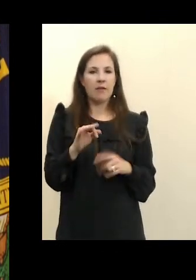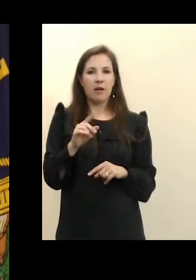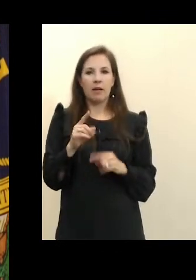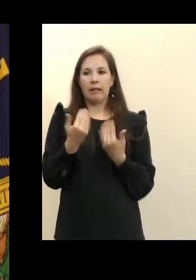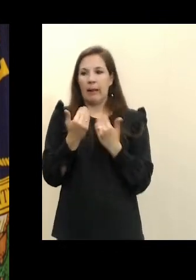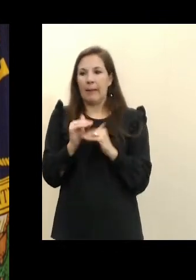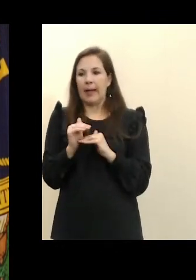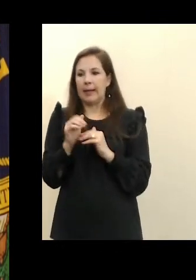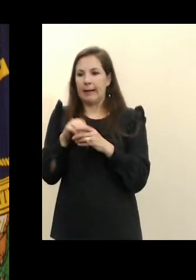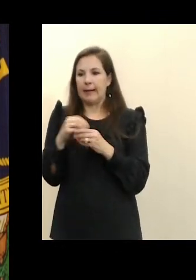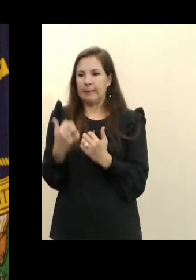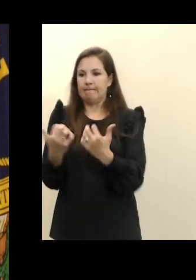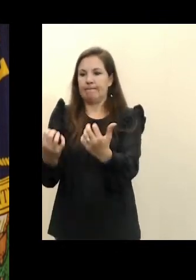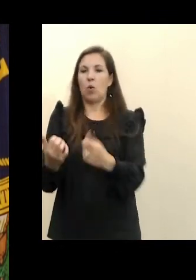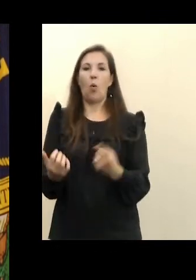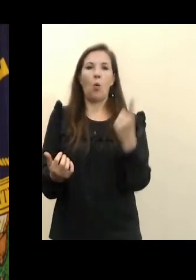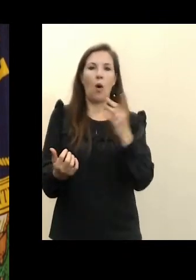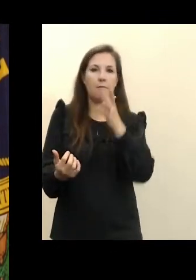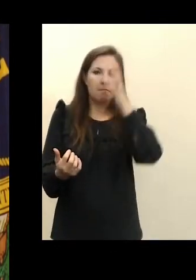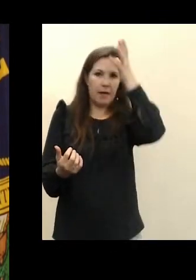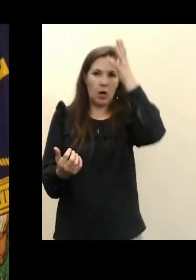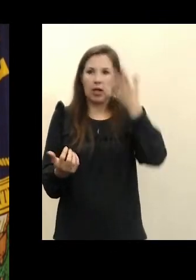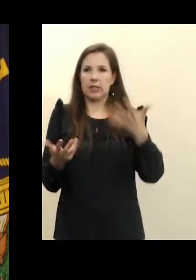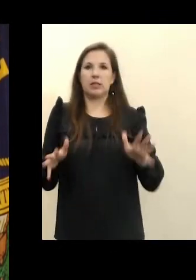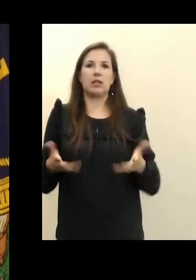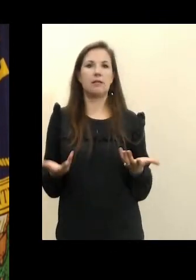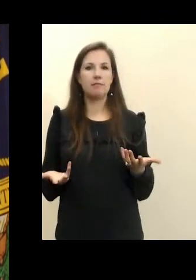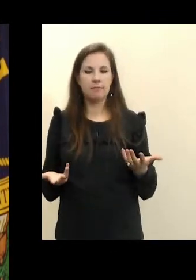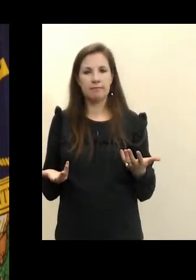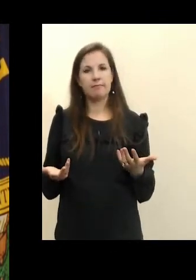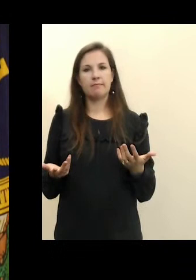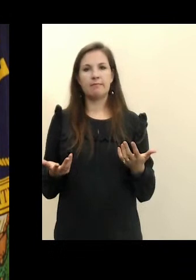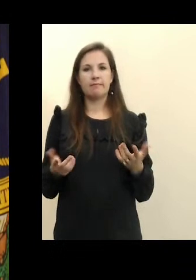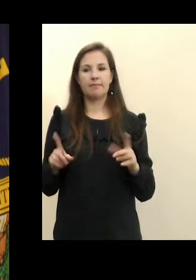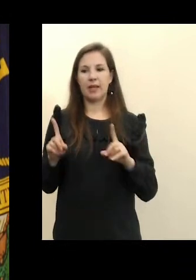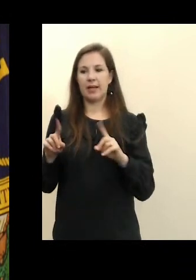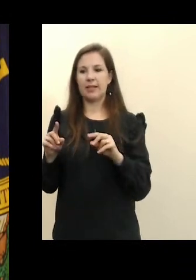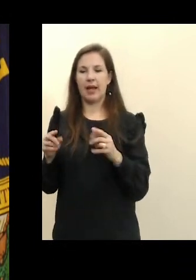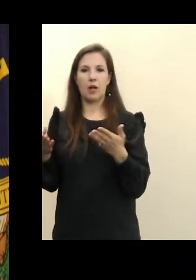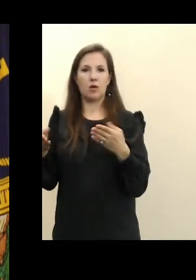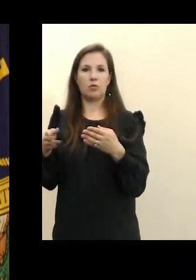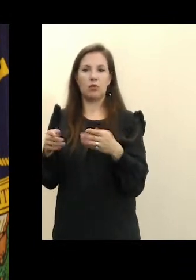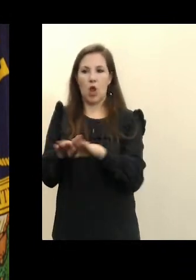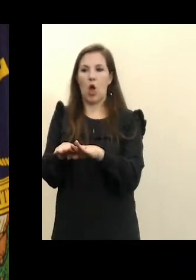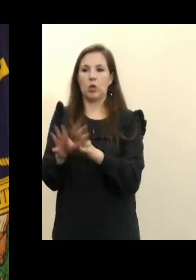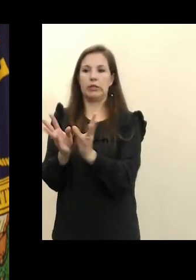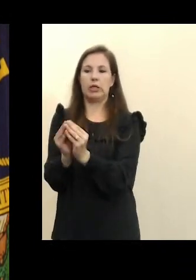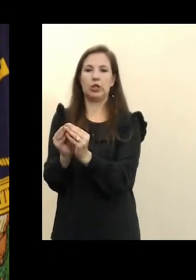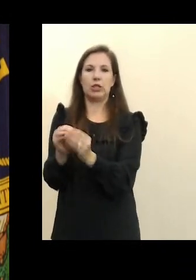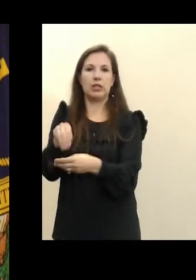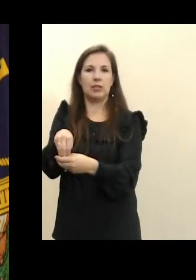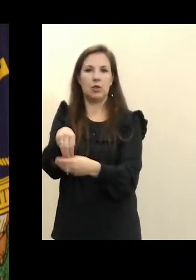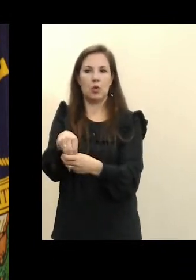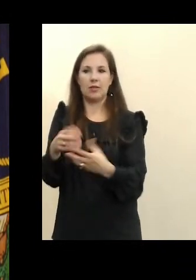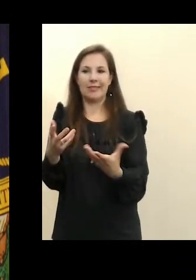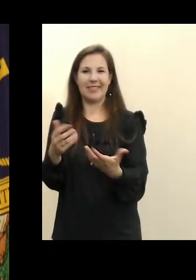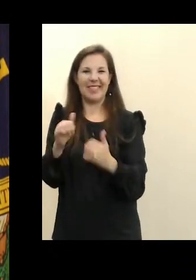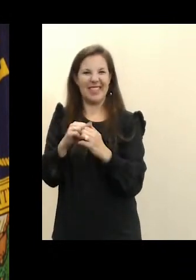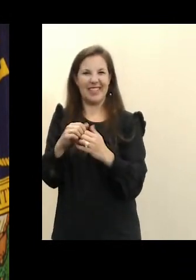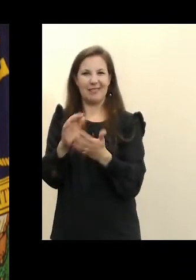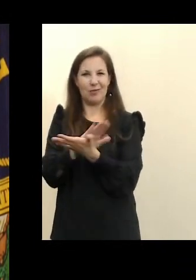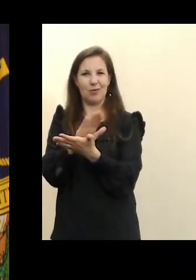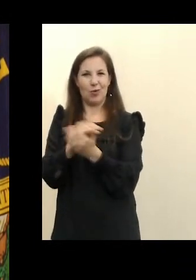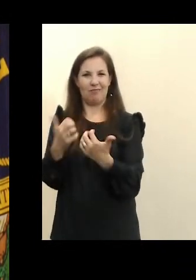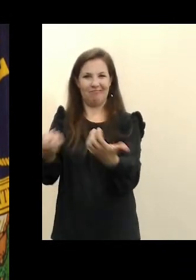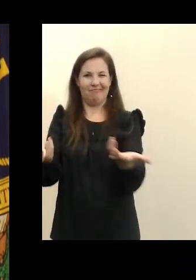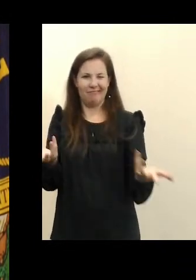only had one parent or one guardian that could attend a closed session indoors at an auditorium in a